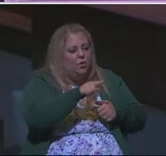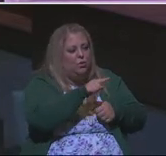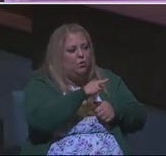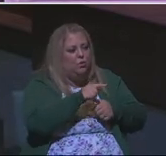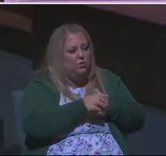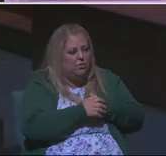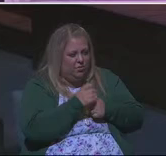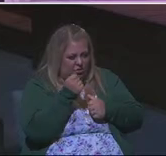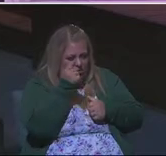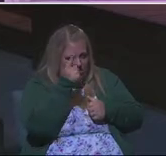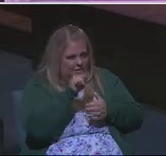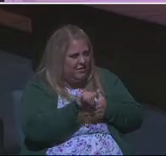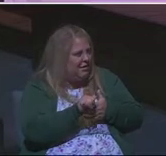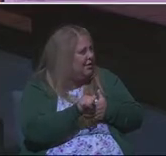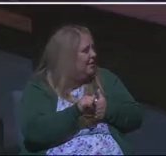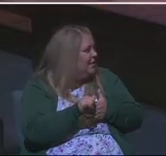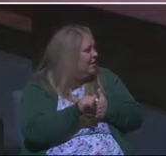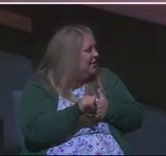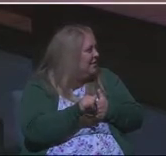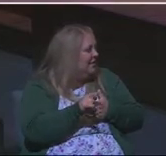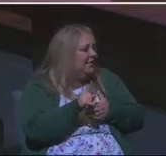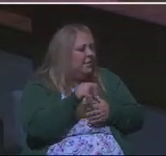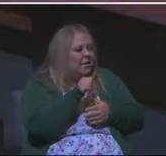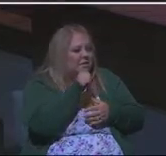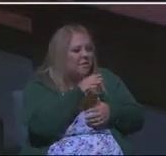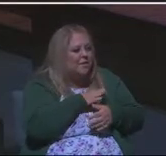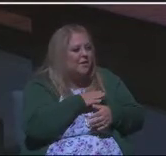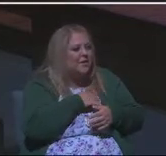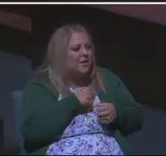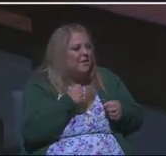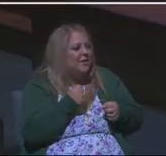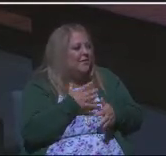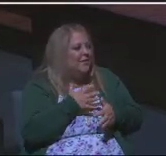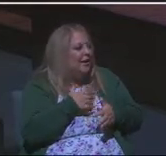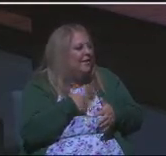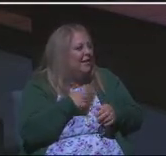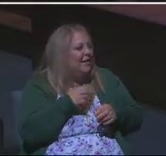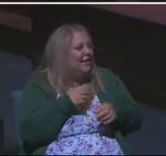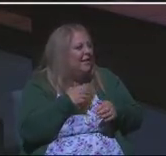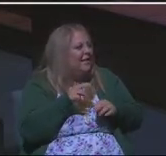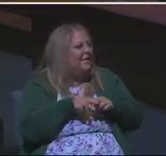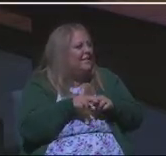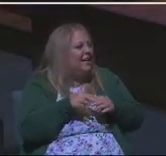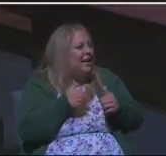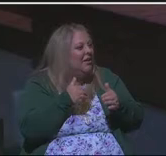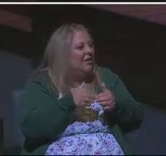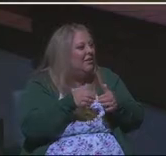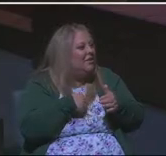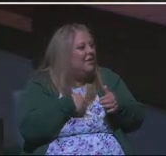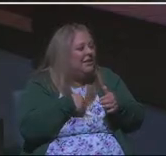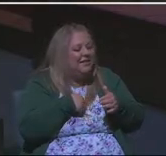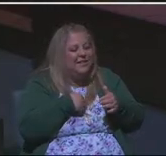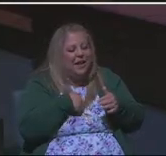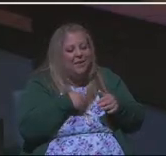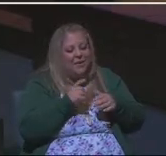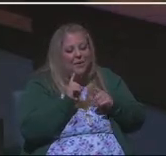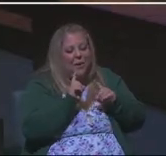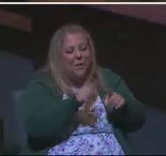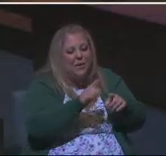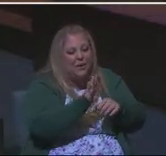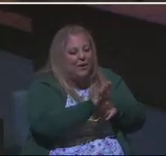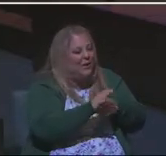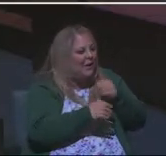Are you getting that? I got to go down here and look at one lady because she was afraid sitting up close I was going to come to her, so I'm going to go to her. Did you hear that? You heard